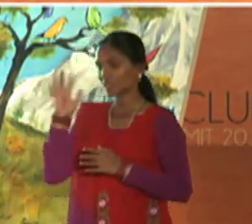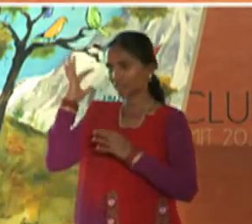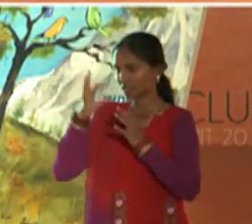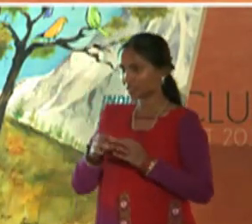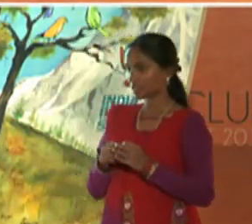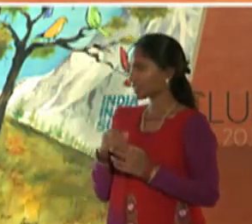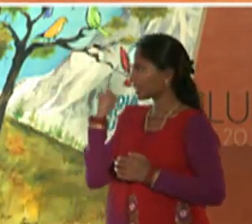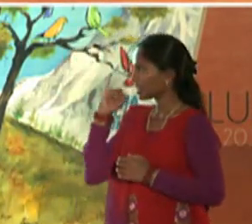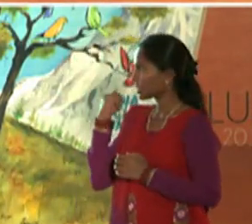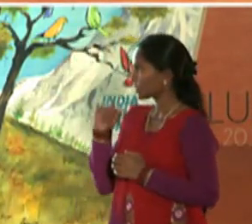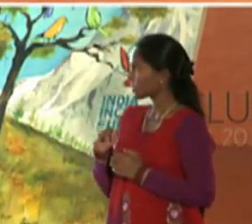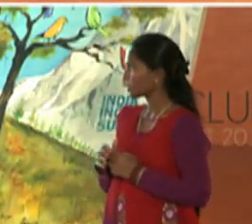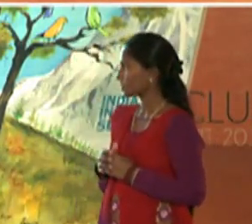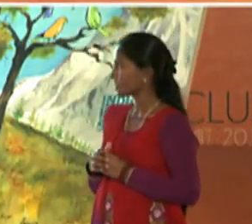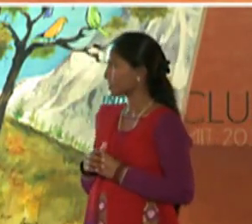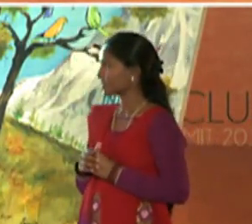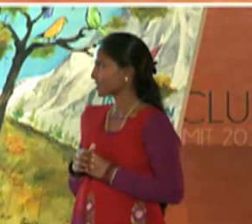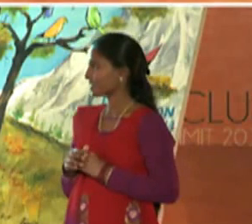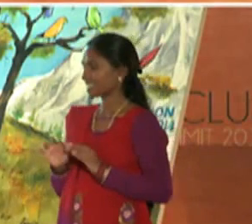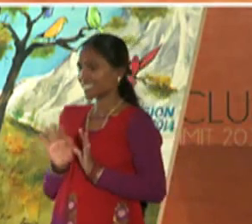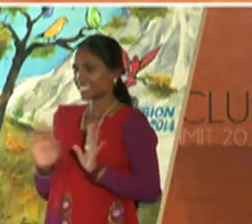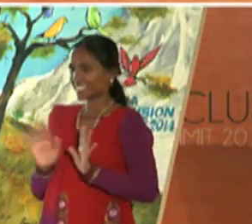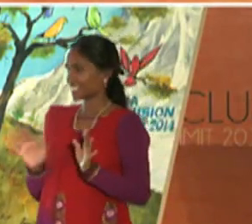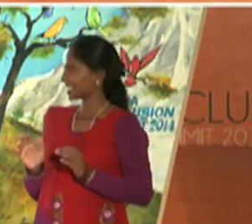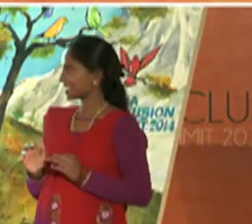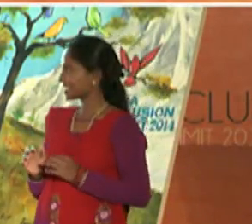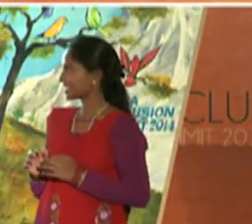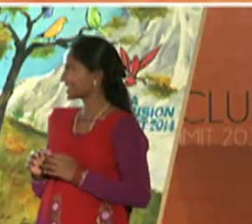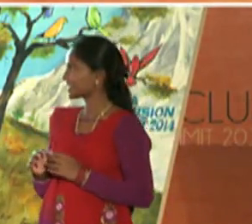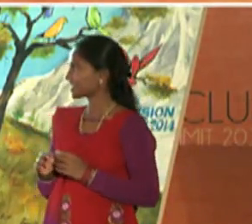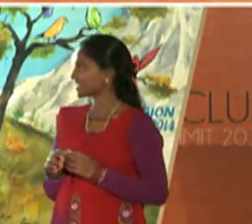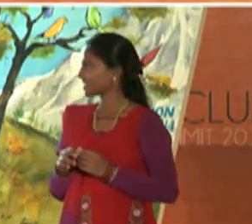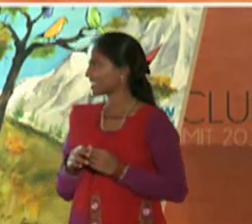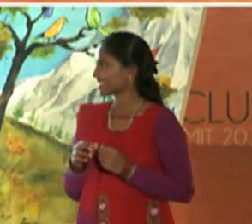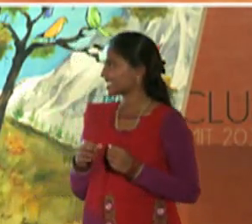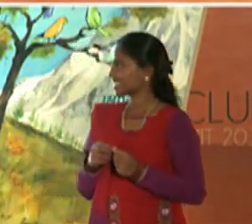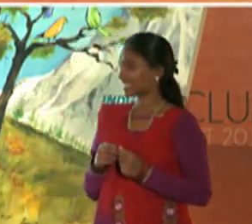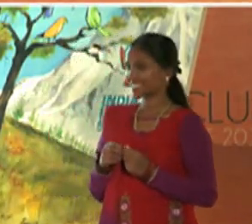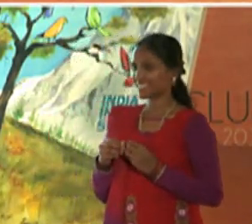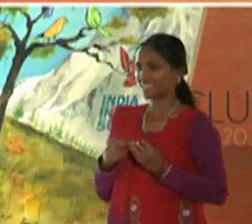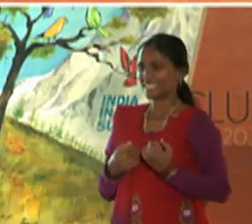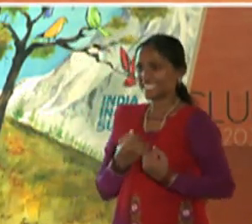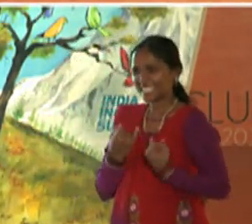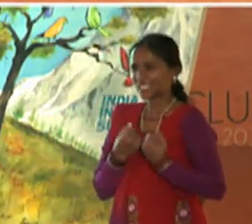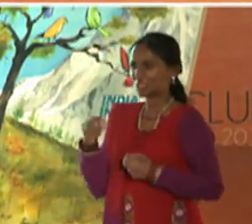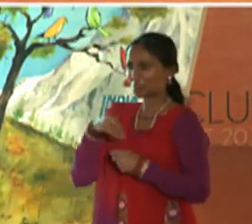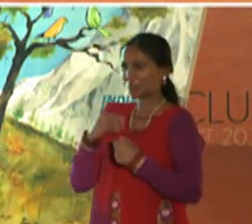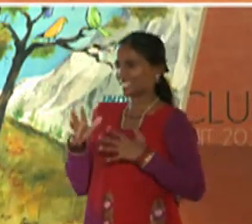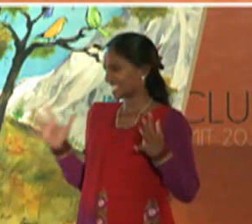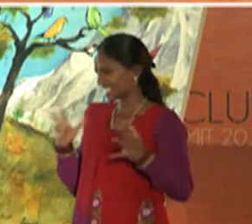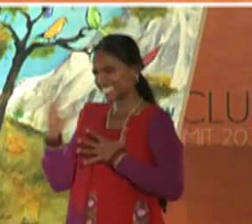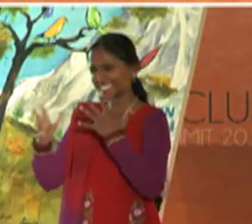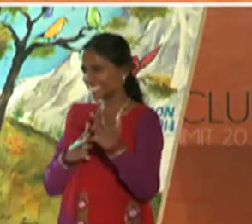to, they were like, oh, it's beautiful, in the last scene, we'll have this child, her determination to go to school is so much